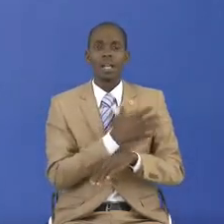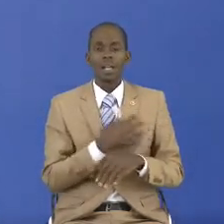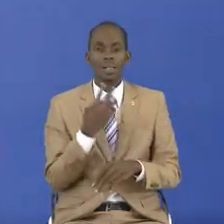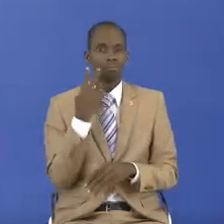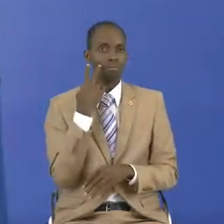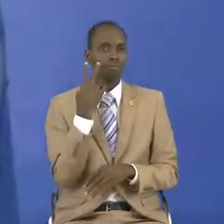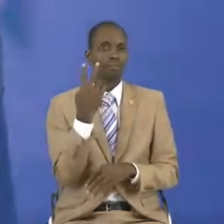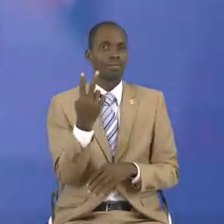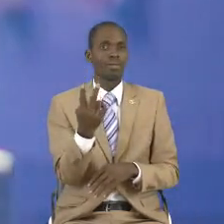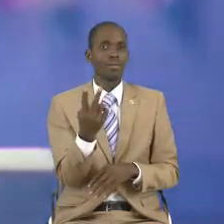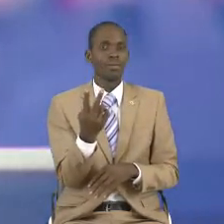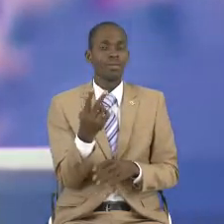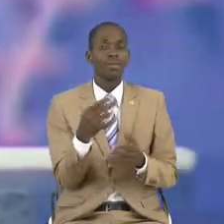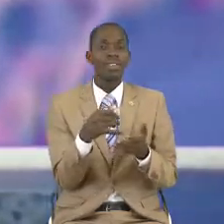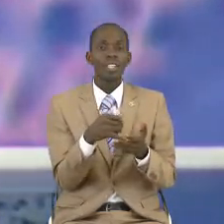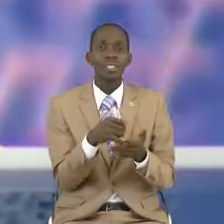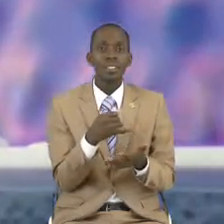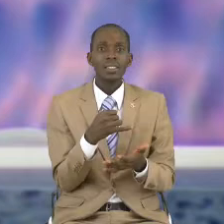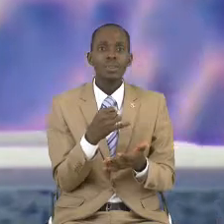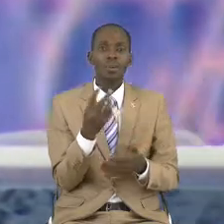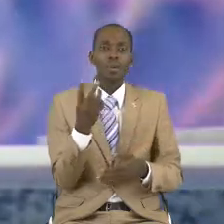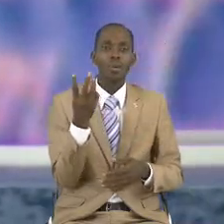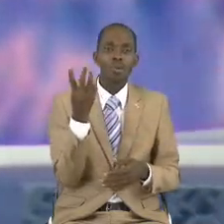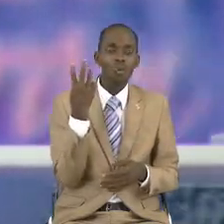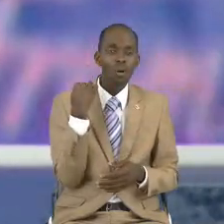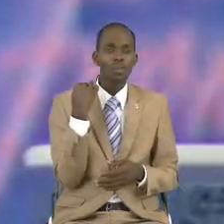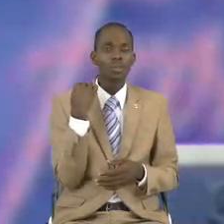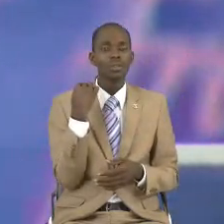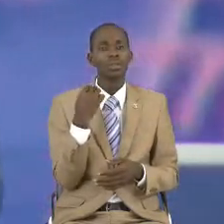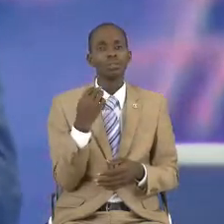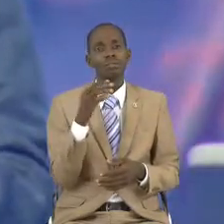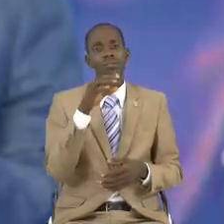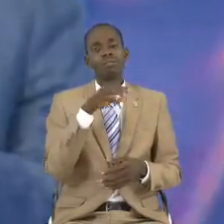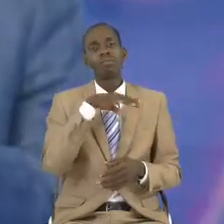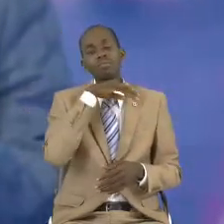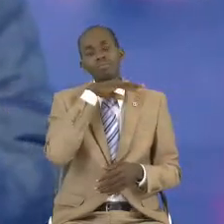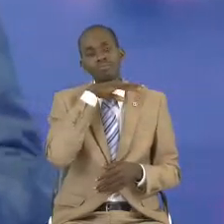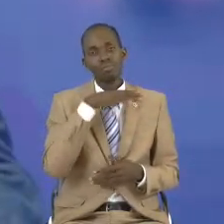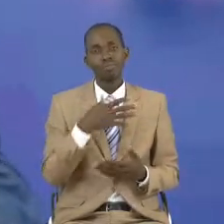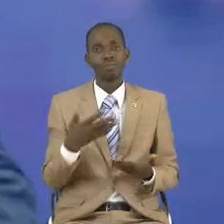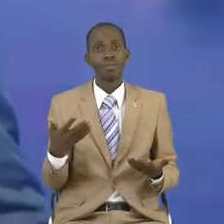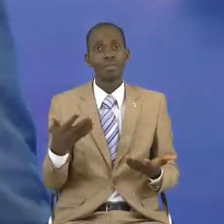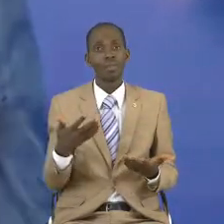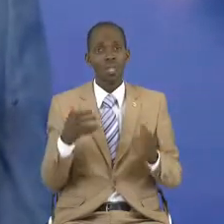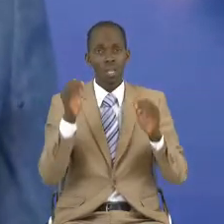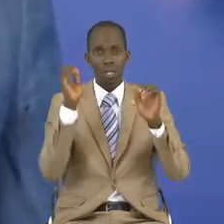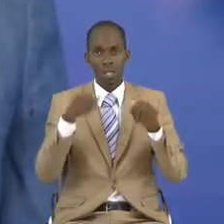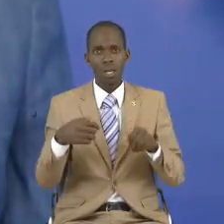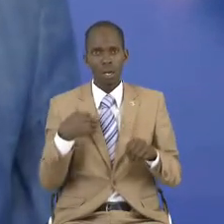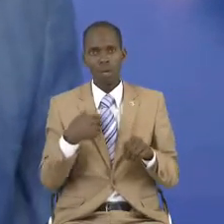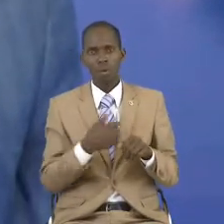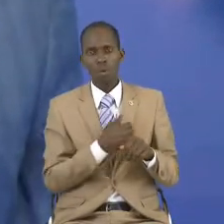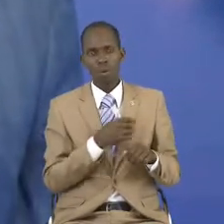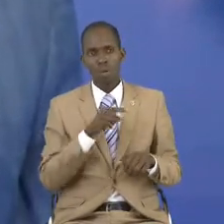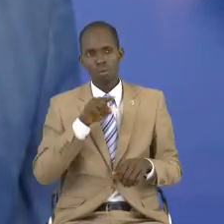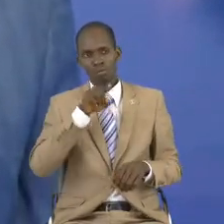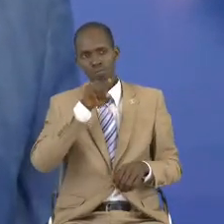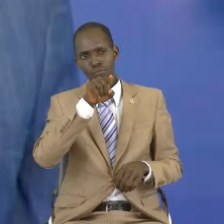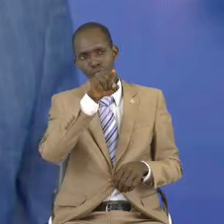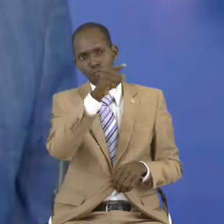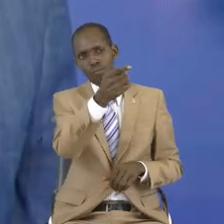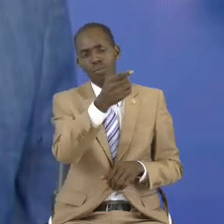each was corrupt can we point accusing finger to that